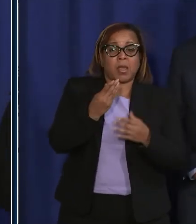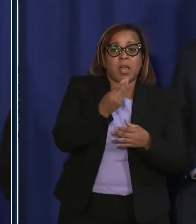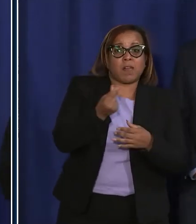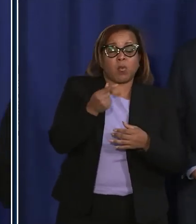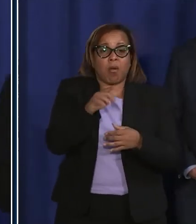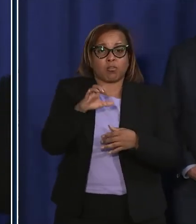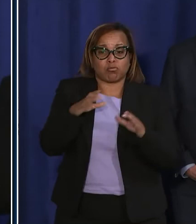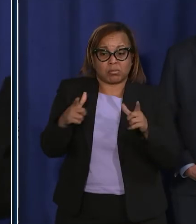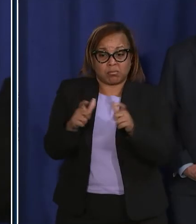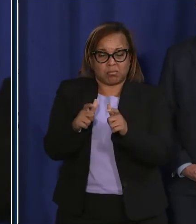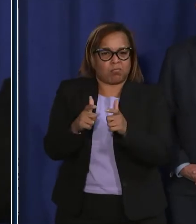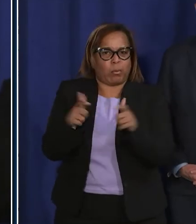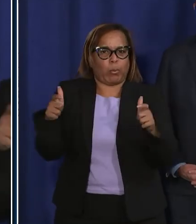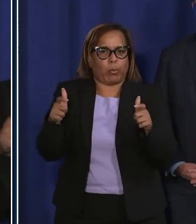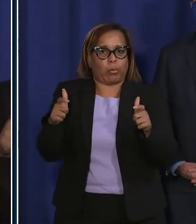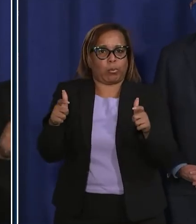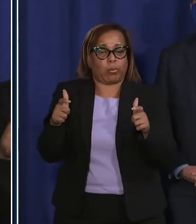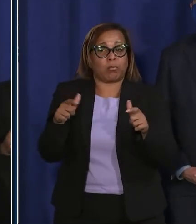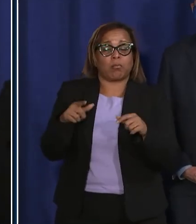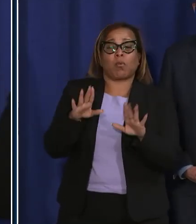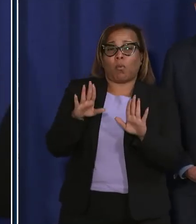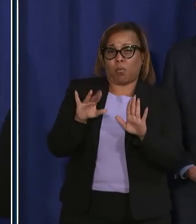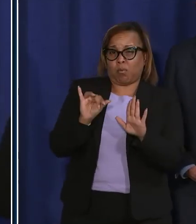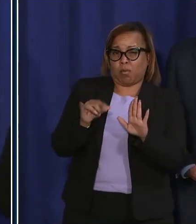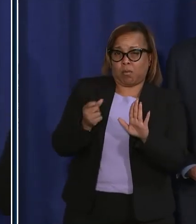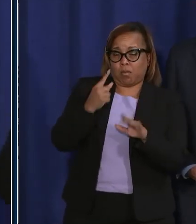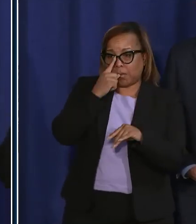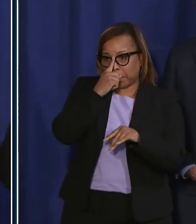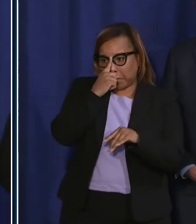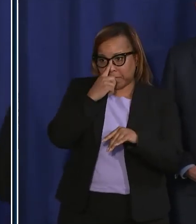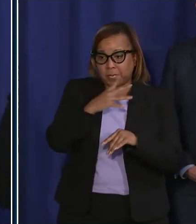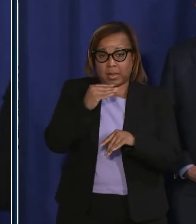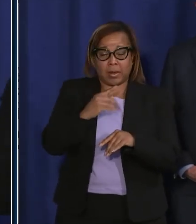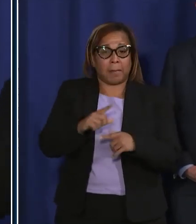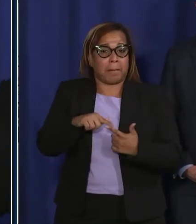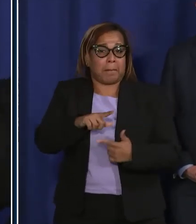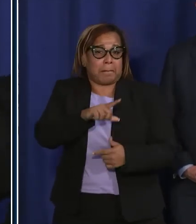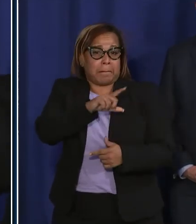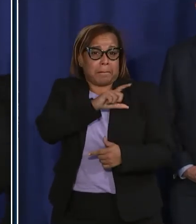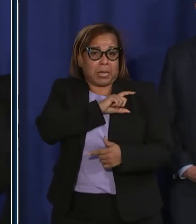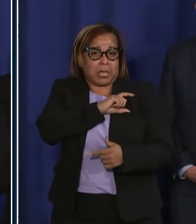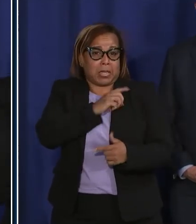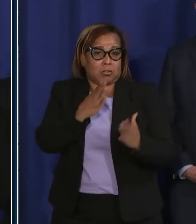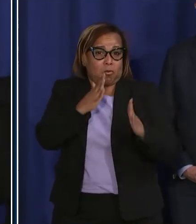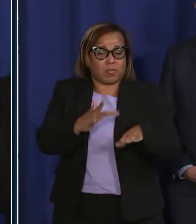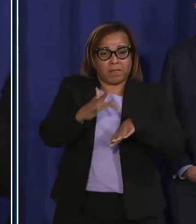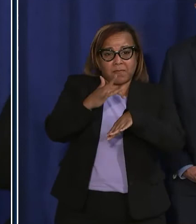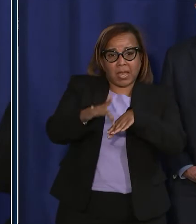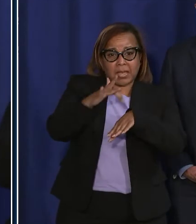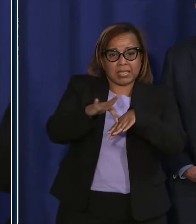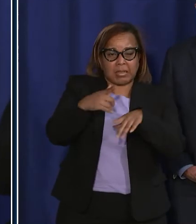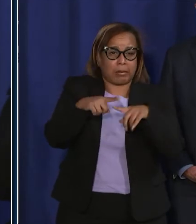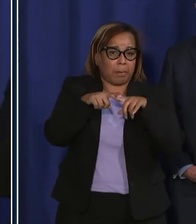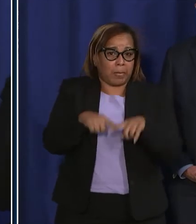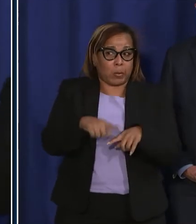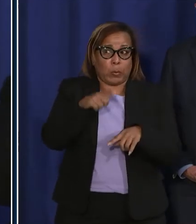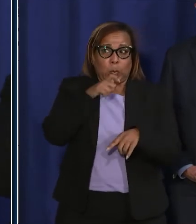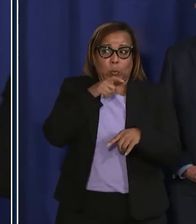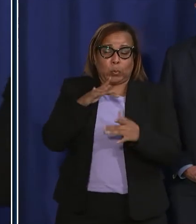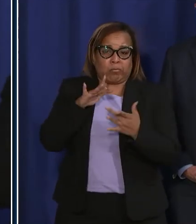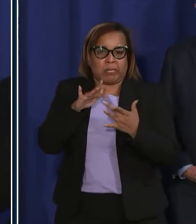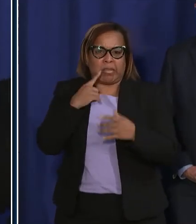hundred officers. With that, and a police officer vacancy of, depending on who you talk